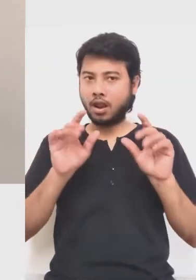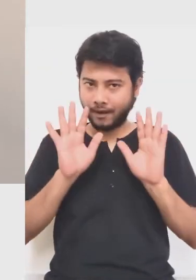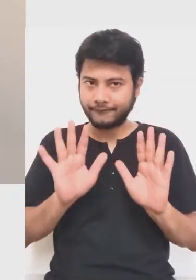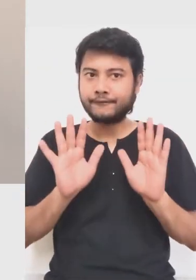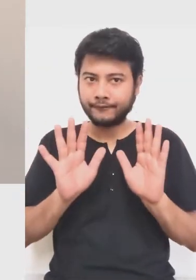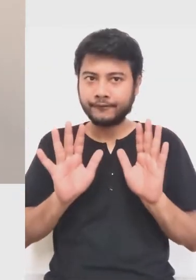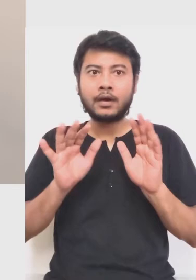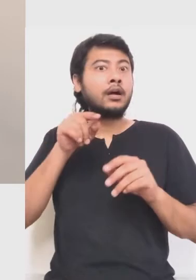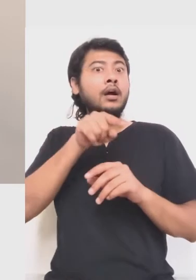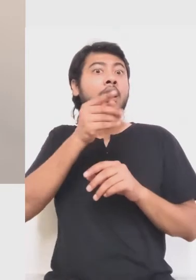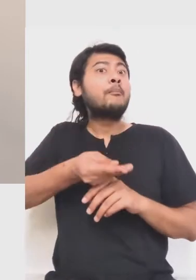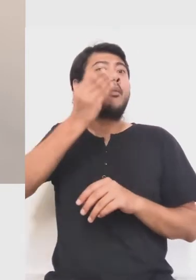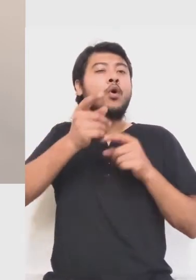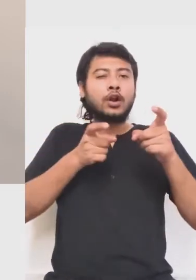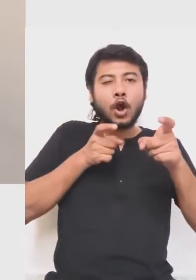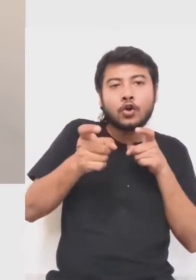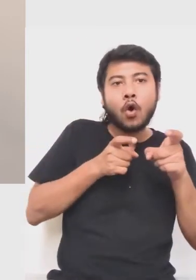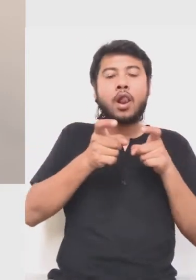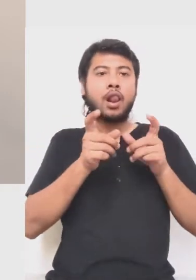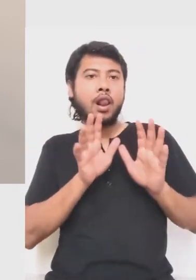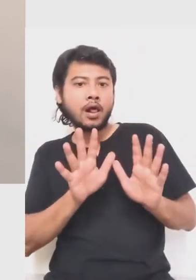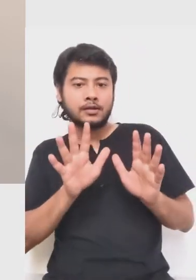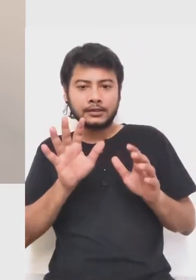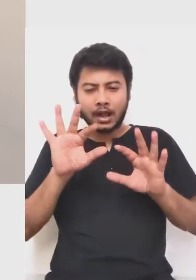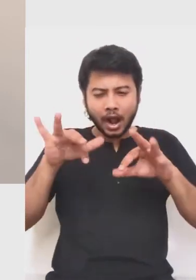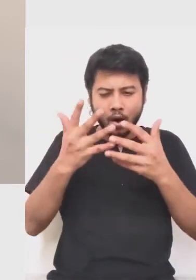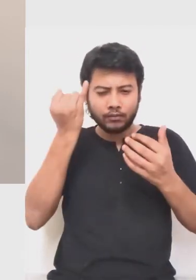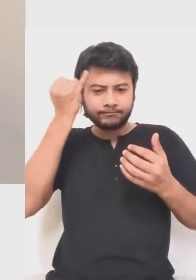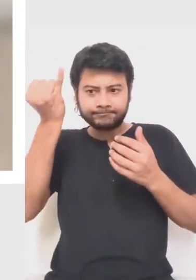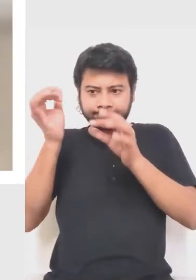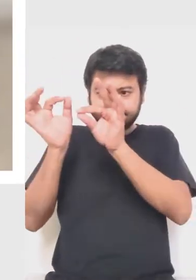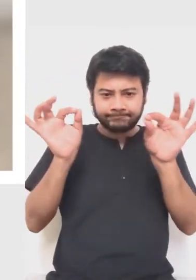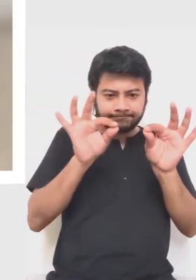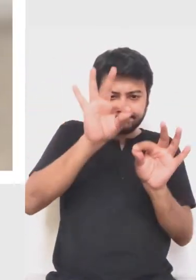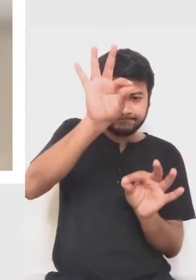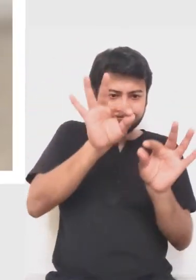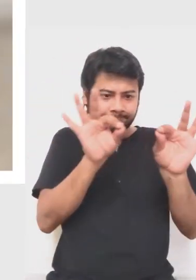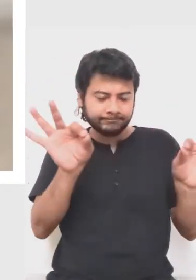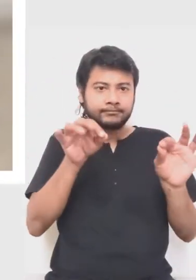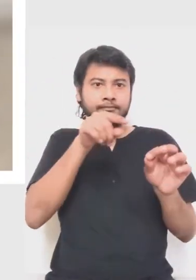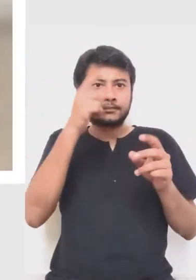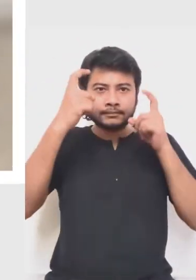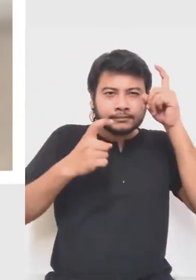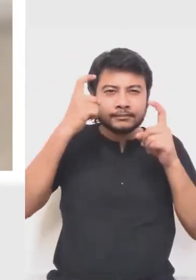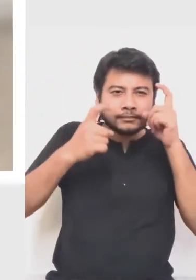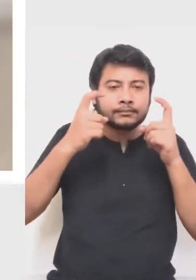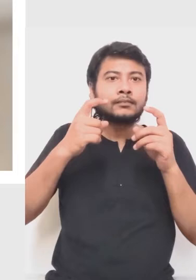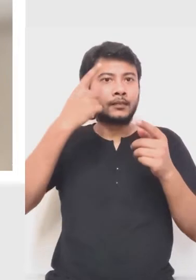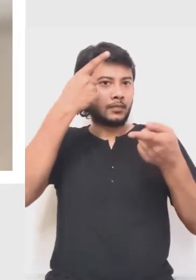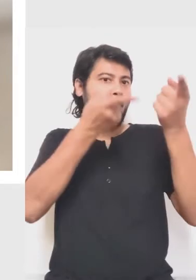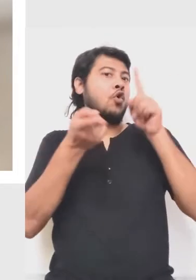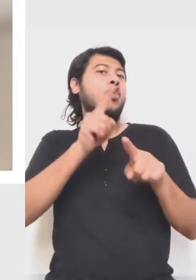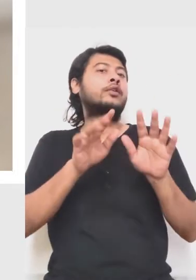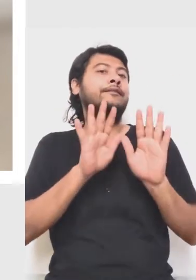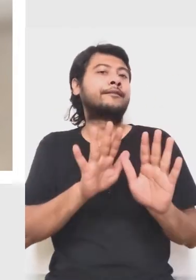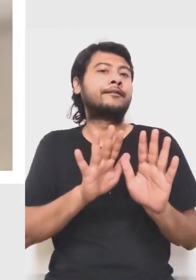are a play between controlling the material and chance in the outcome. The act of transformation is another